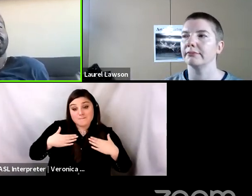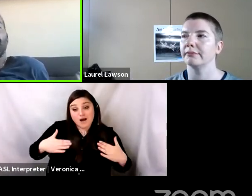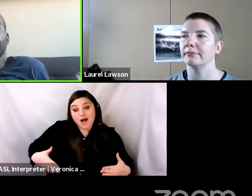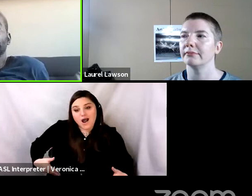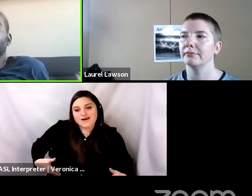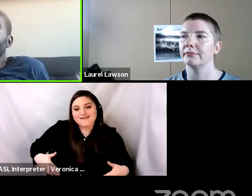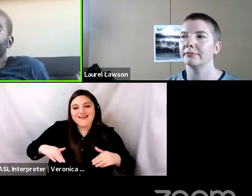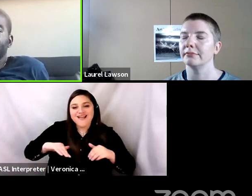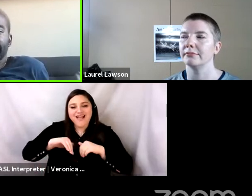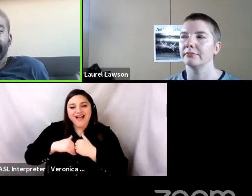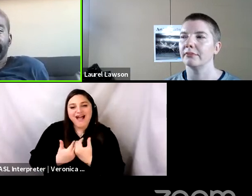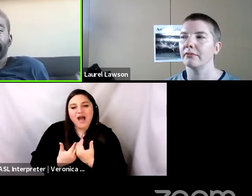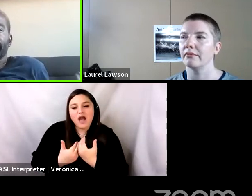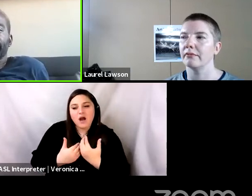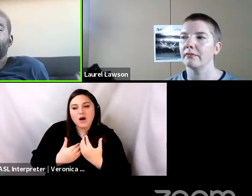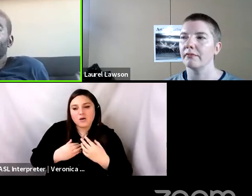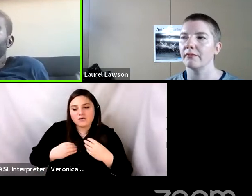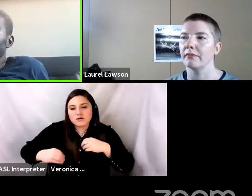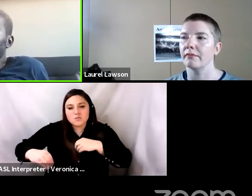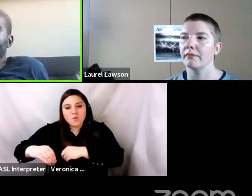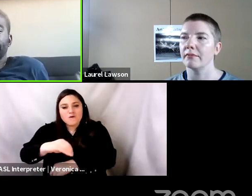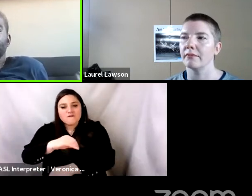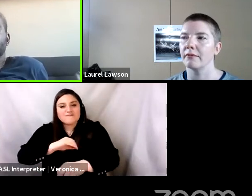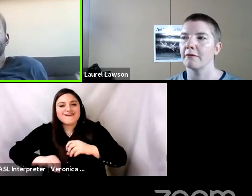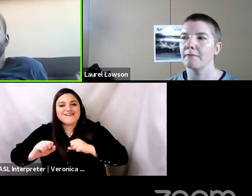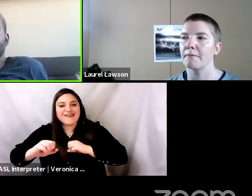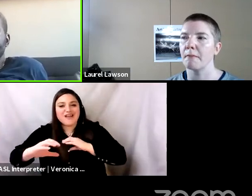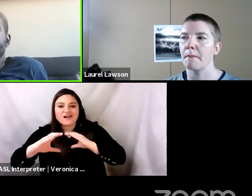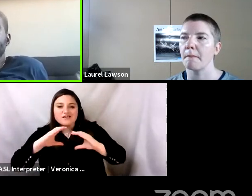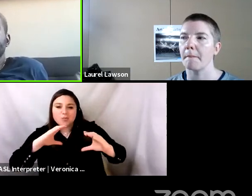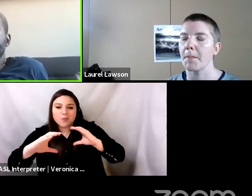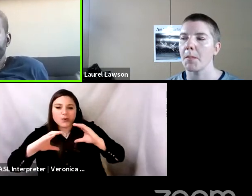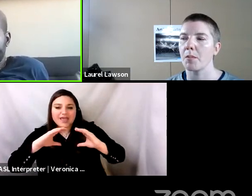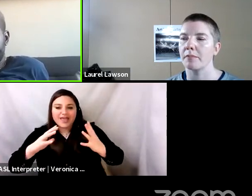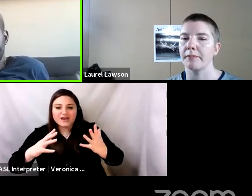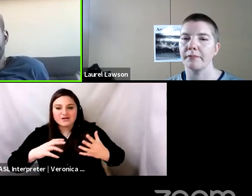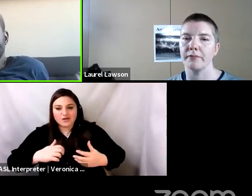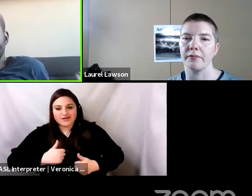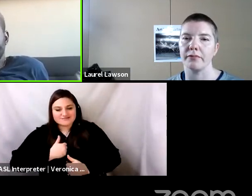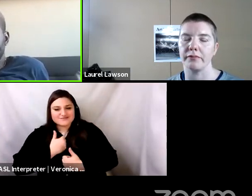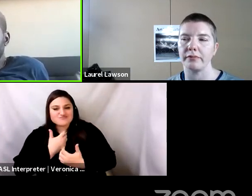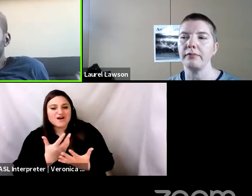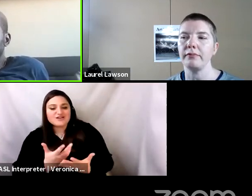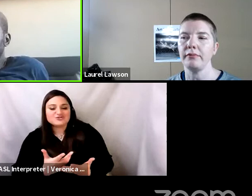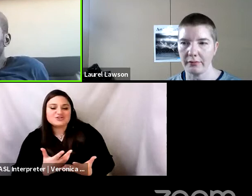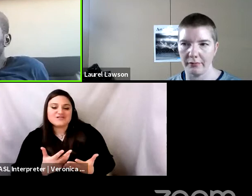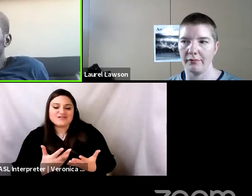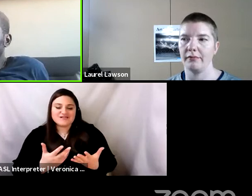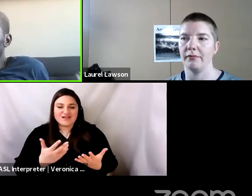improv, or like or how we filter into